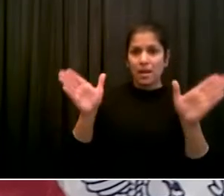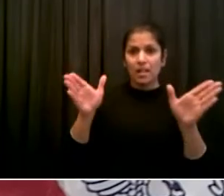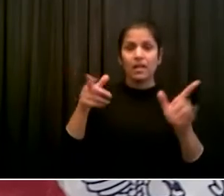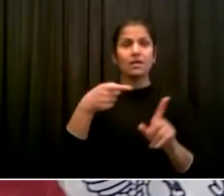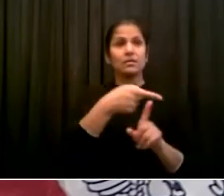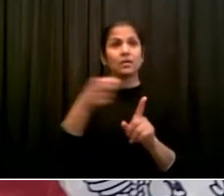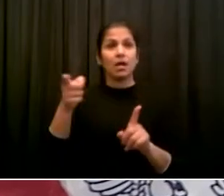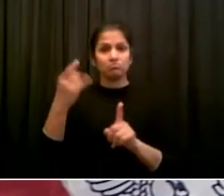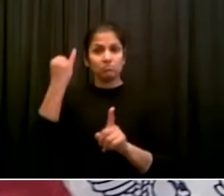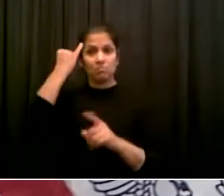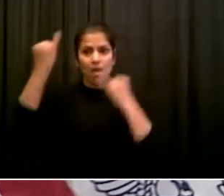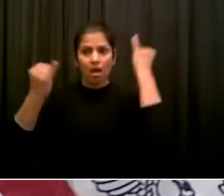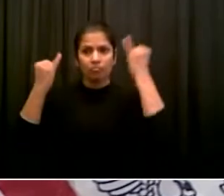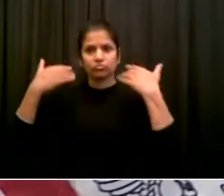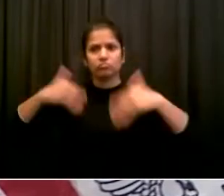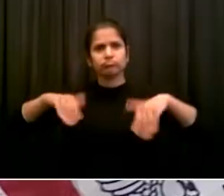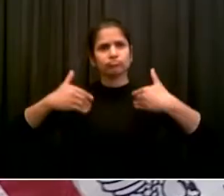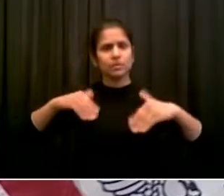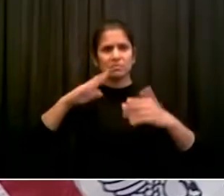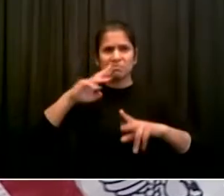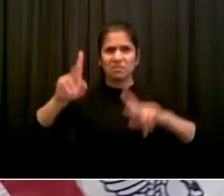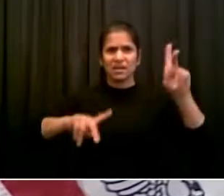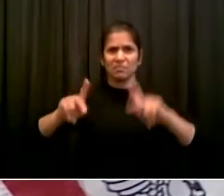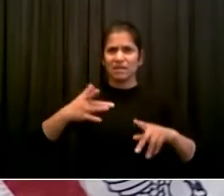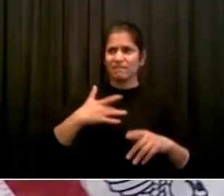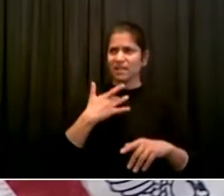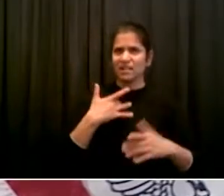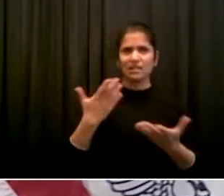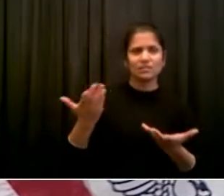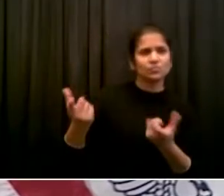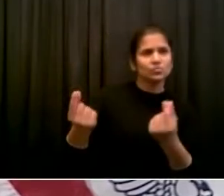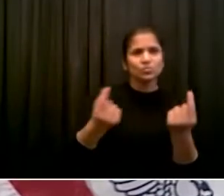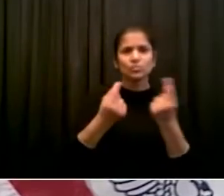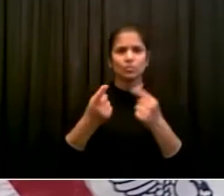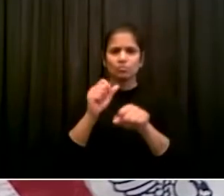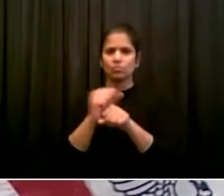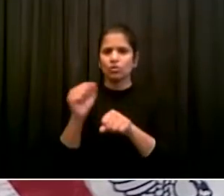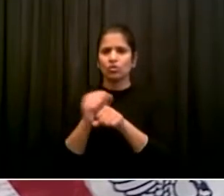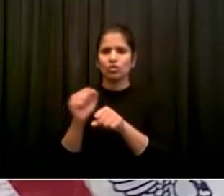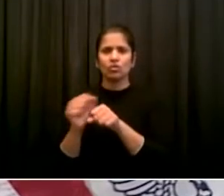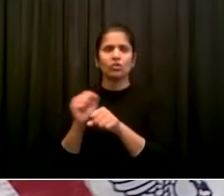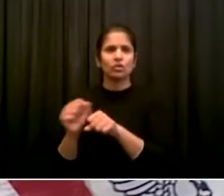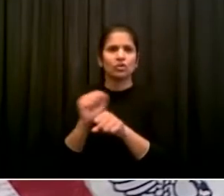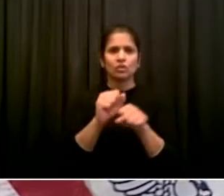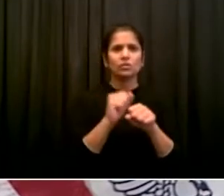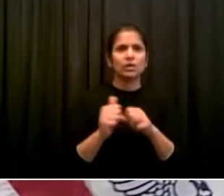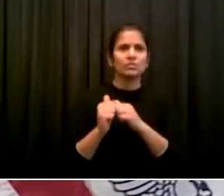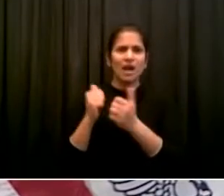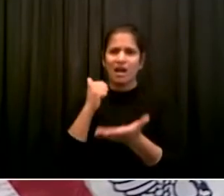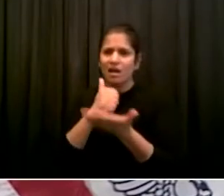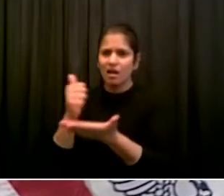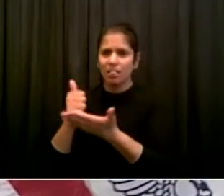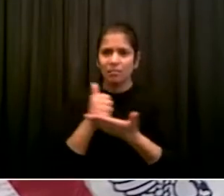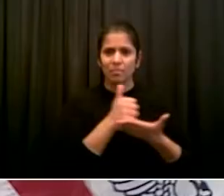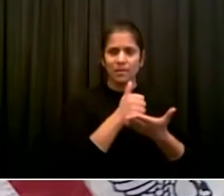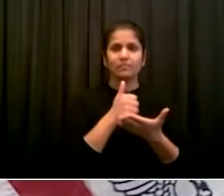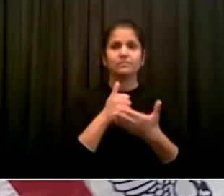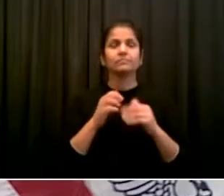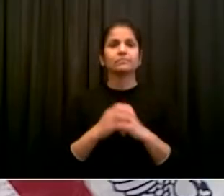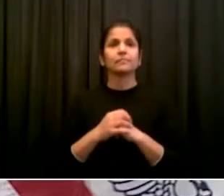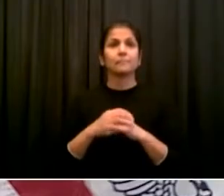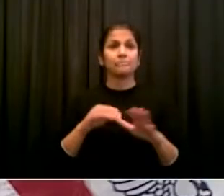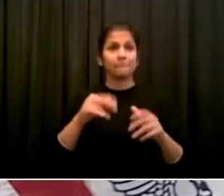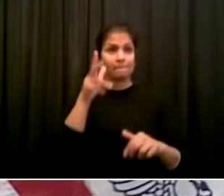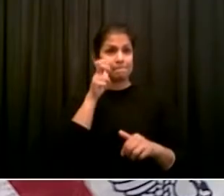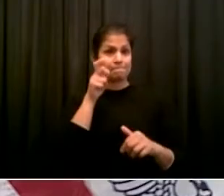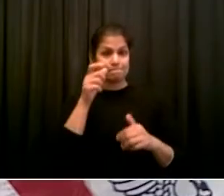folks who do so much work already to try and help other people. And that's the 3 people you're going to hear from in a moment, but then found